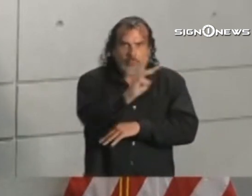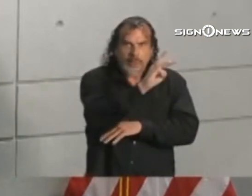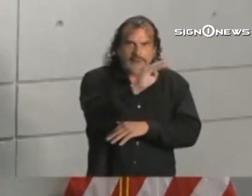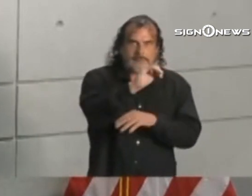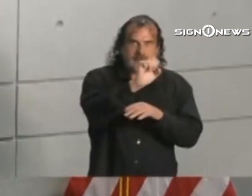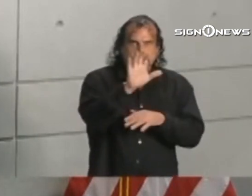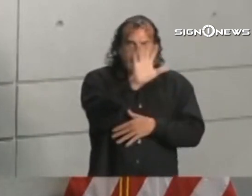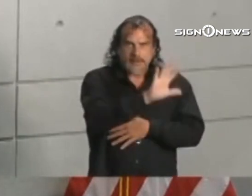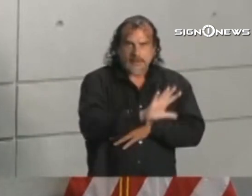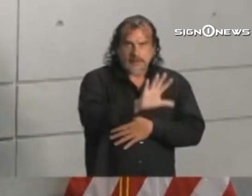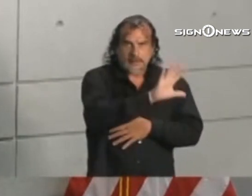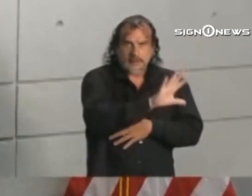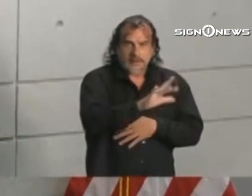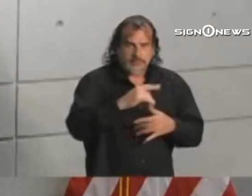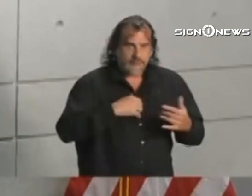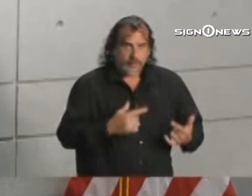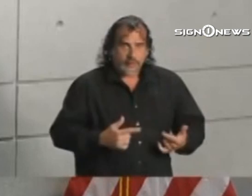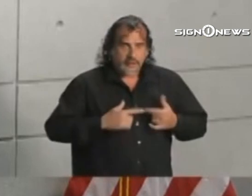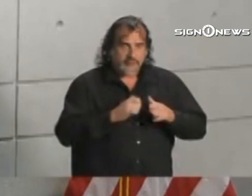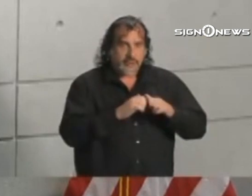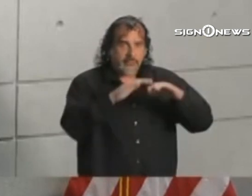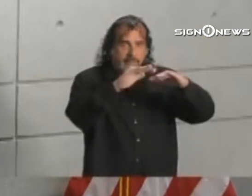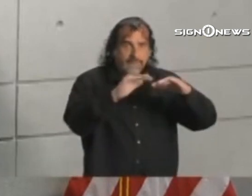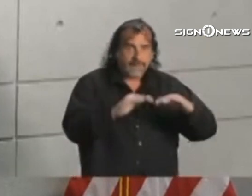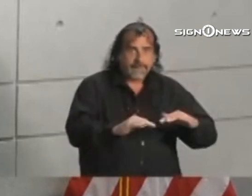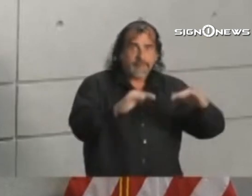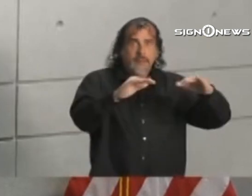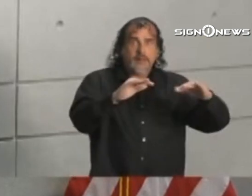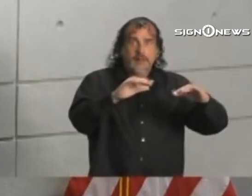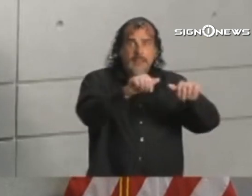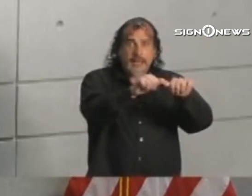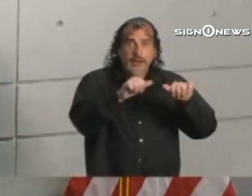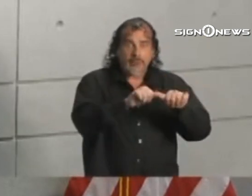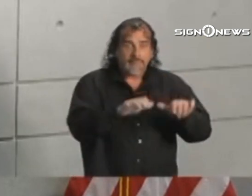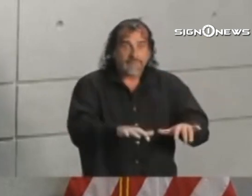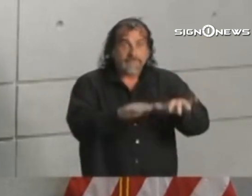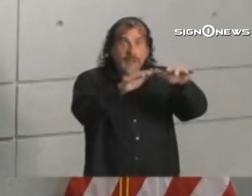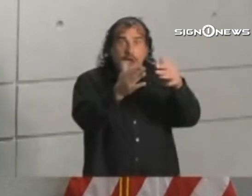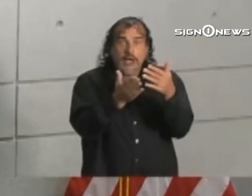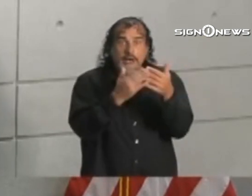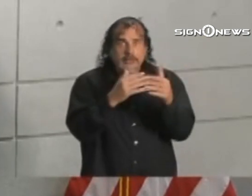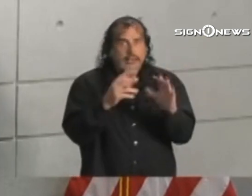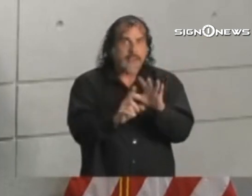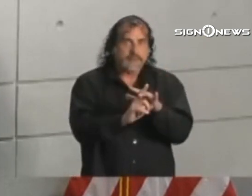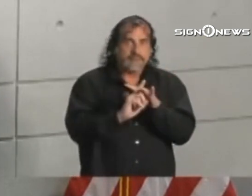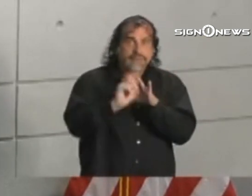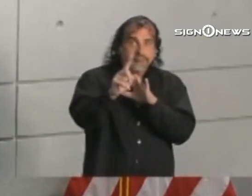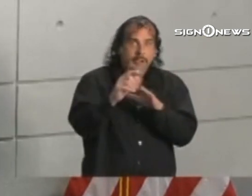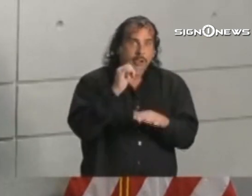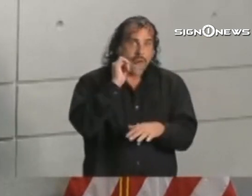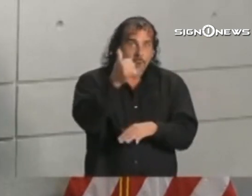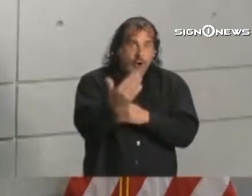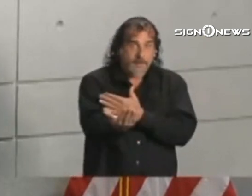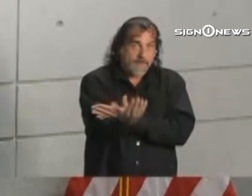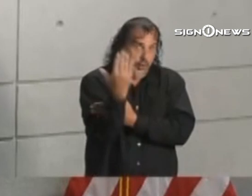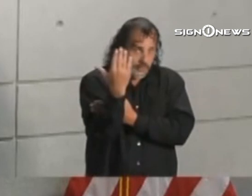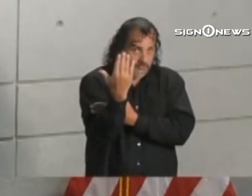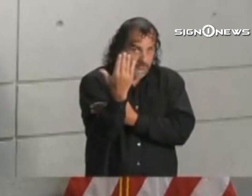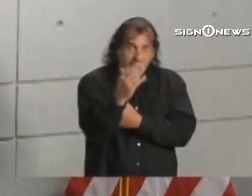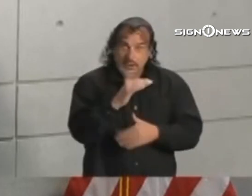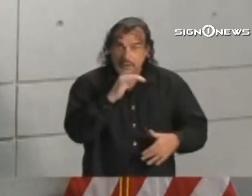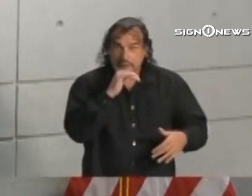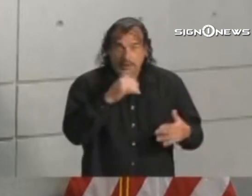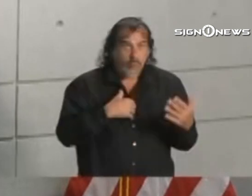Mississippi that if you live in low-lying areas, the time to get out is early tomorrow morning. Do not try to get